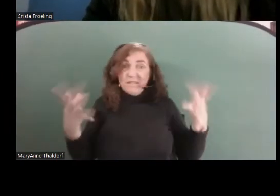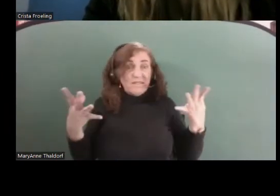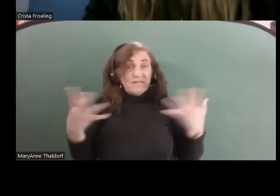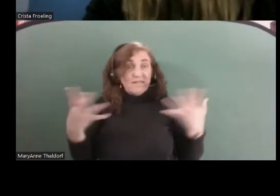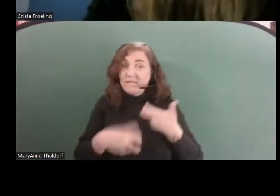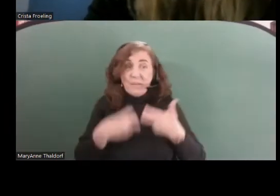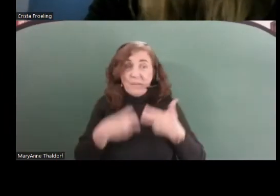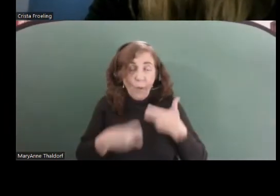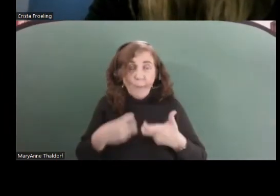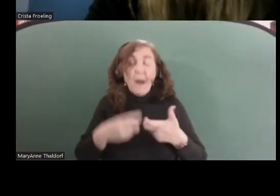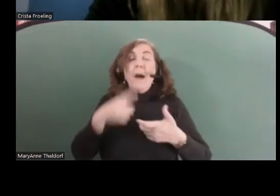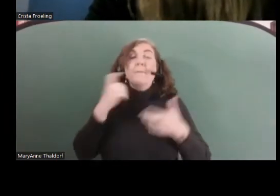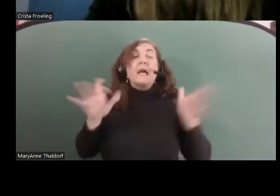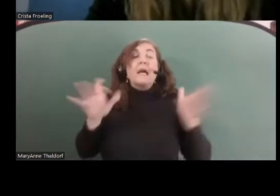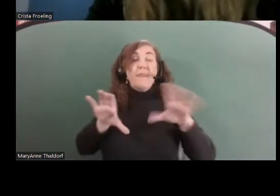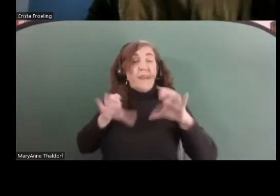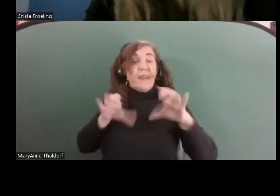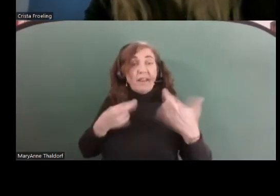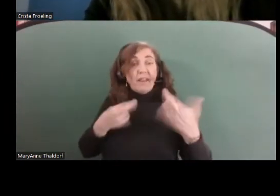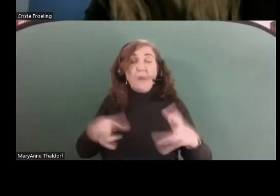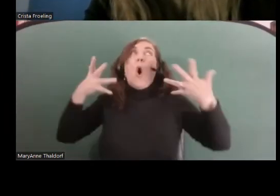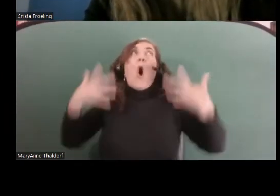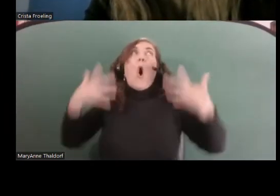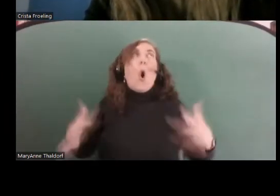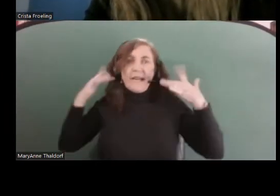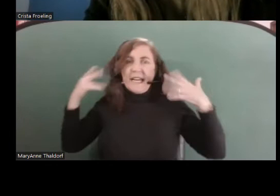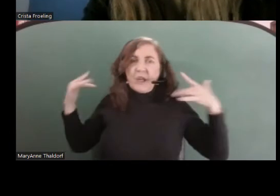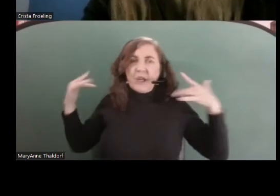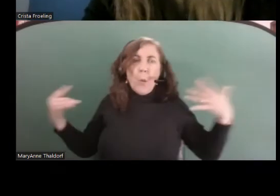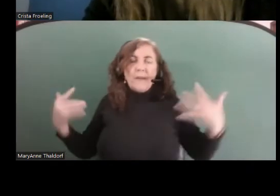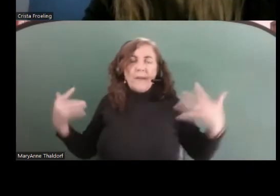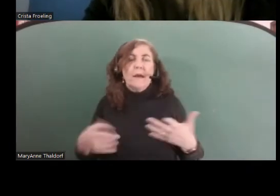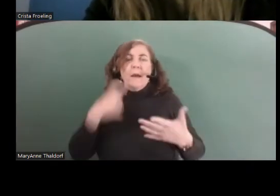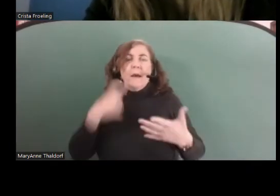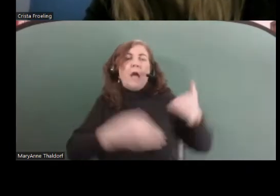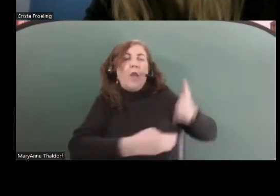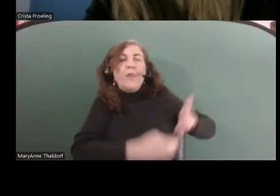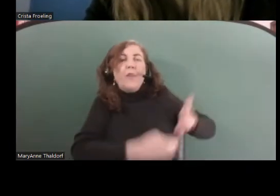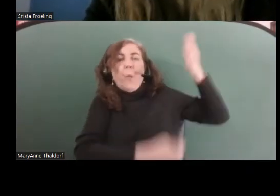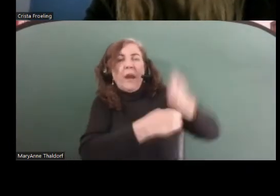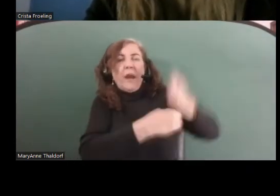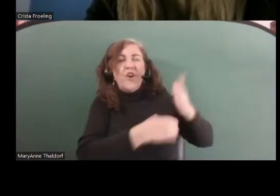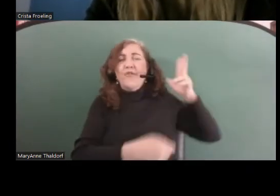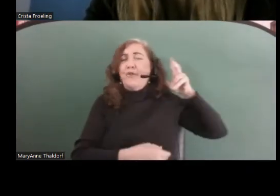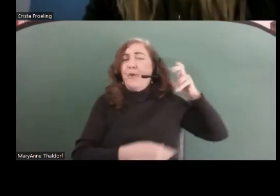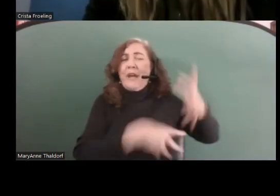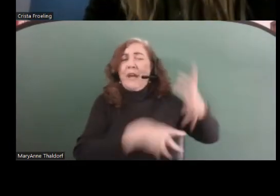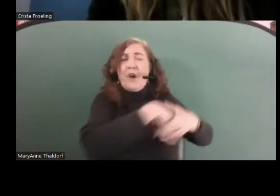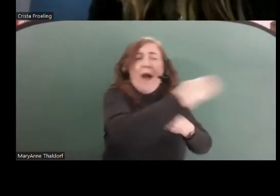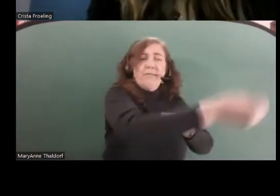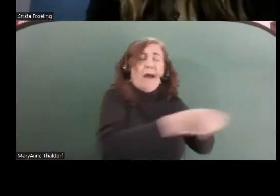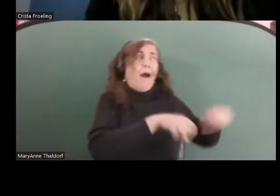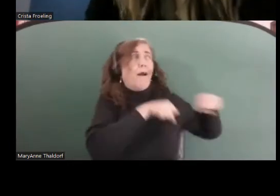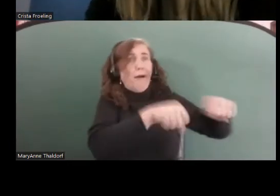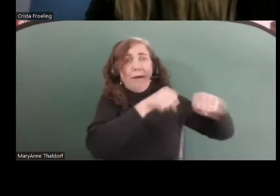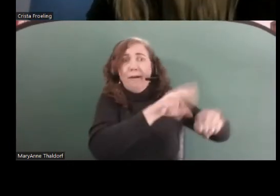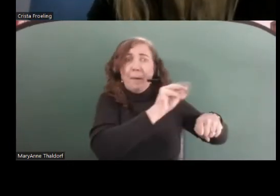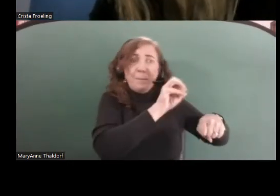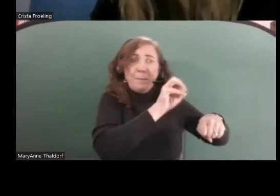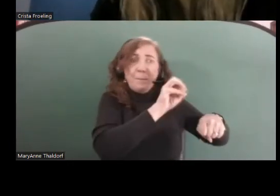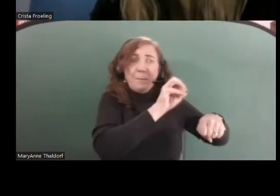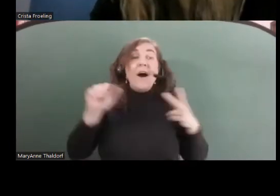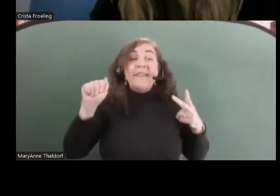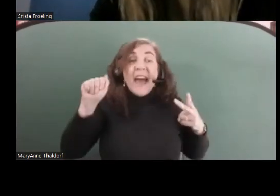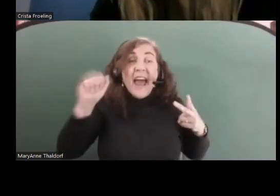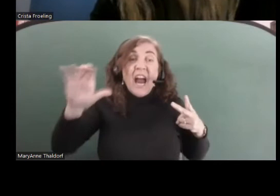because outside noise, the windows aren't great. There's HVAC, there's a loud